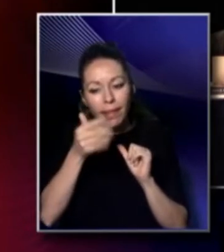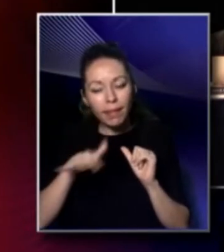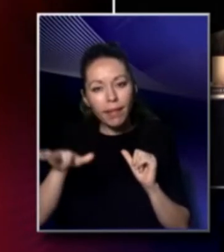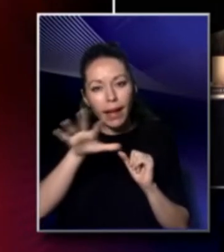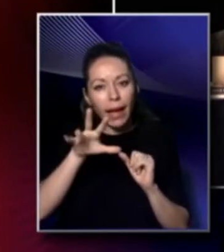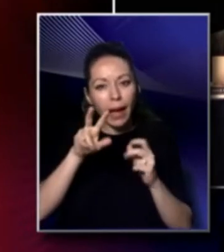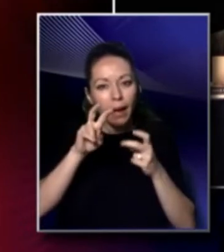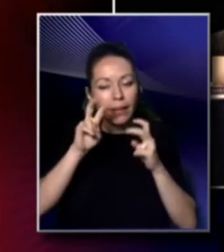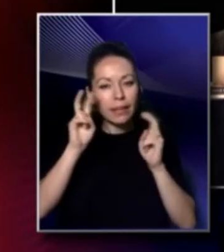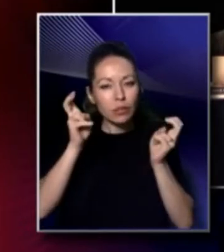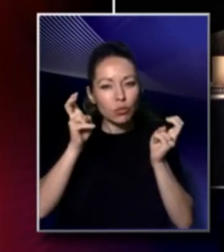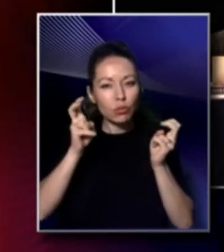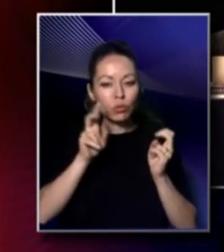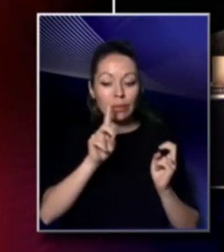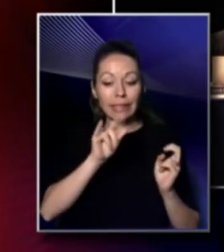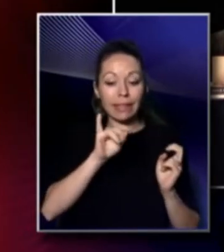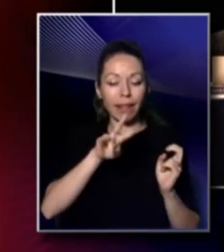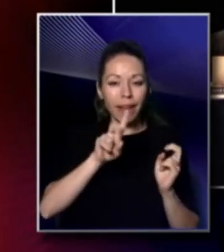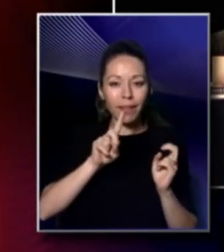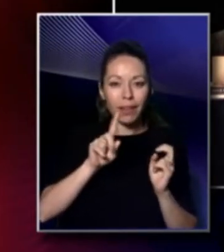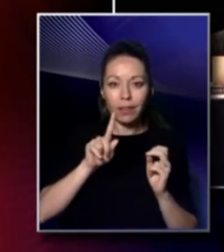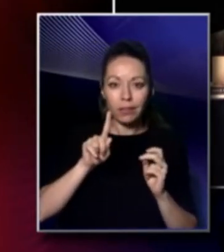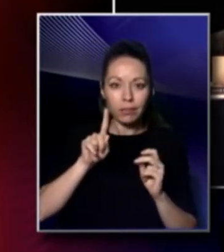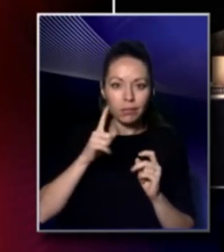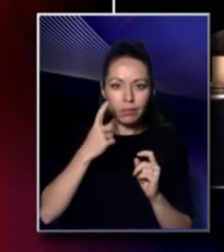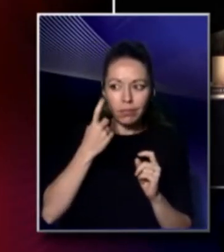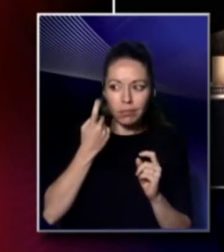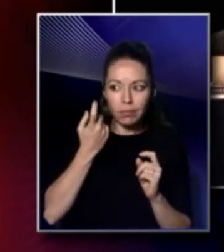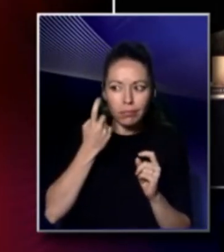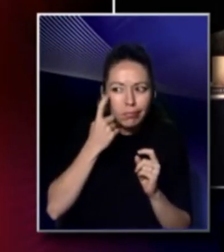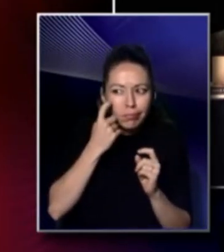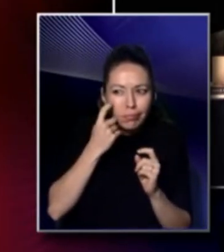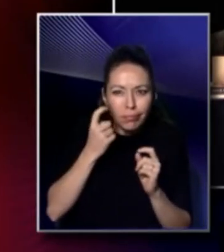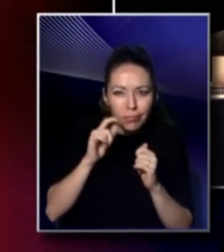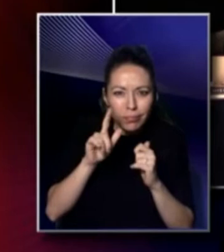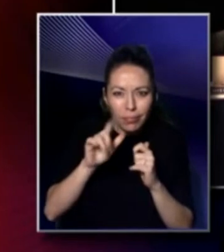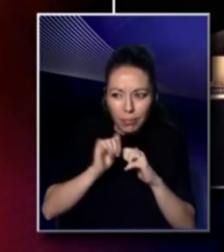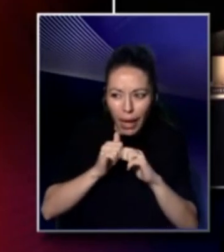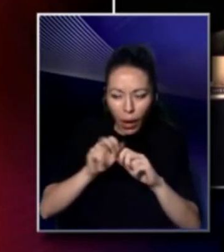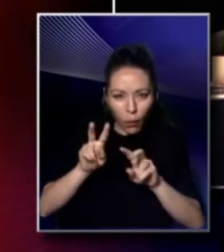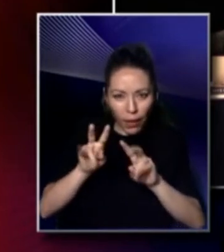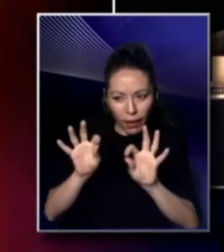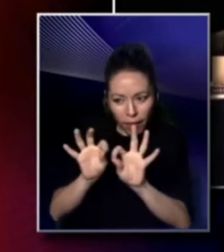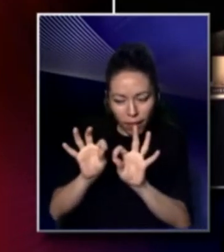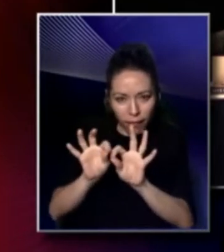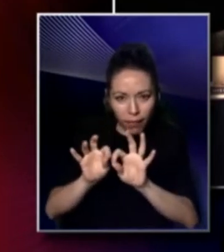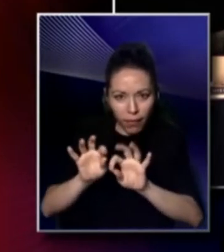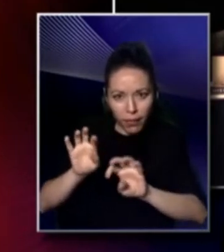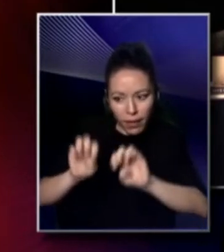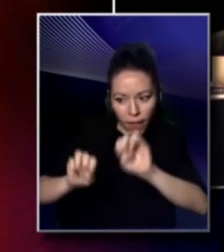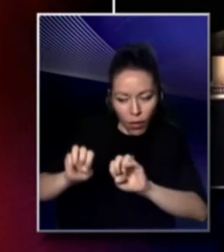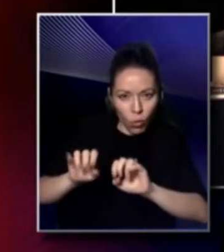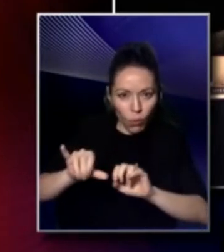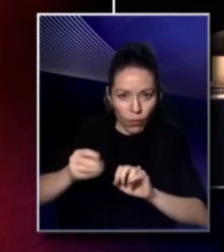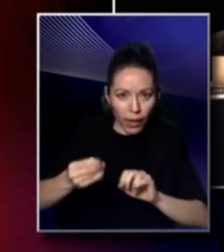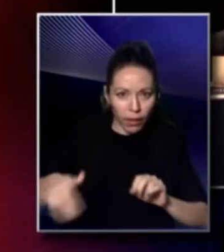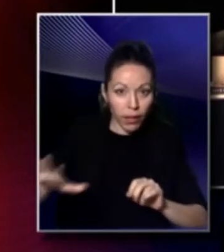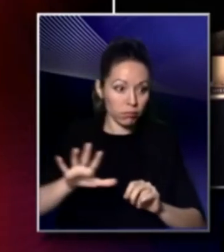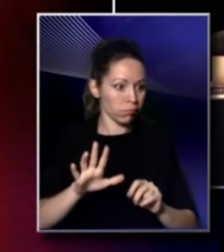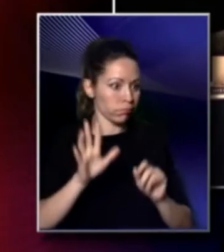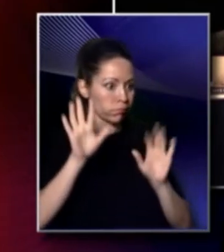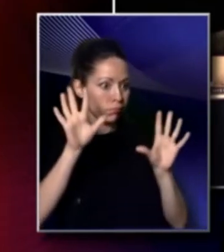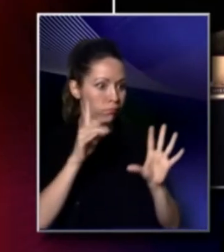was asking, you know, how is the valuation done? I think that's a great question,